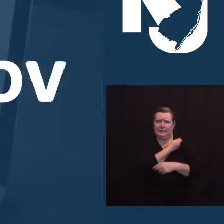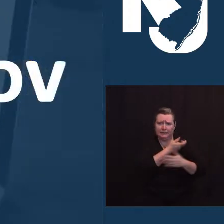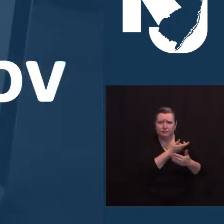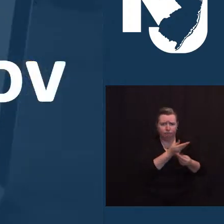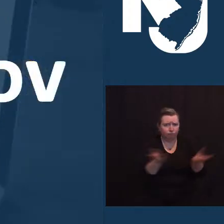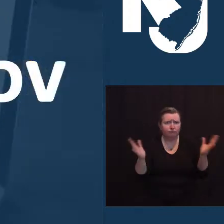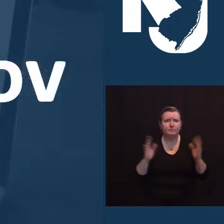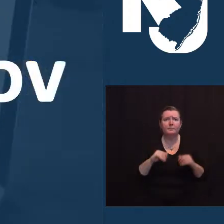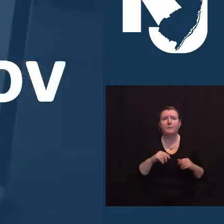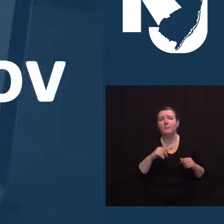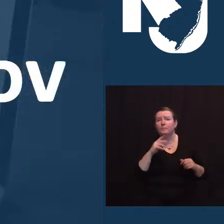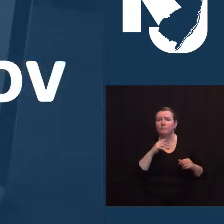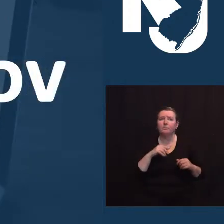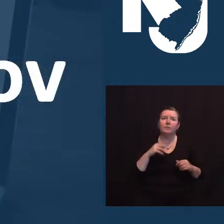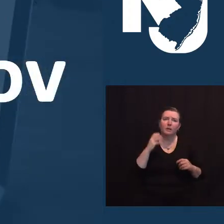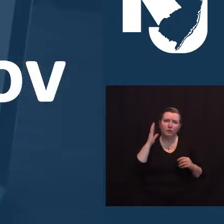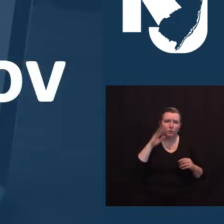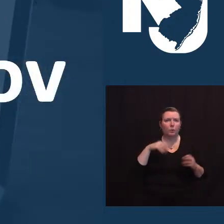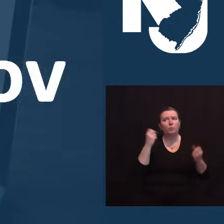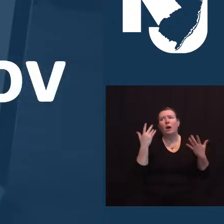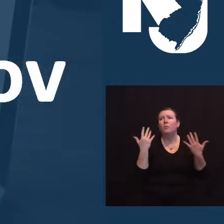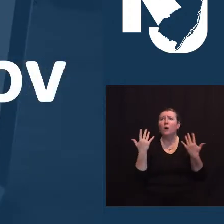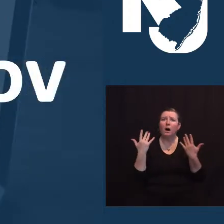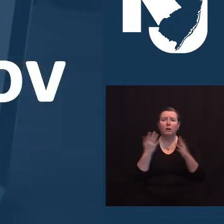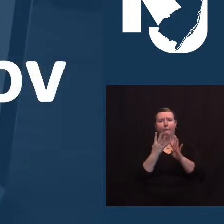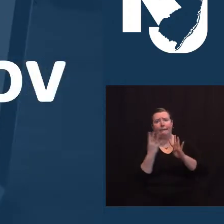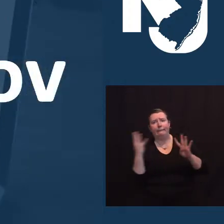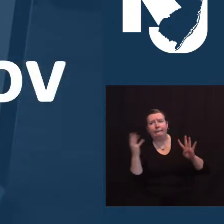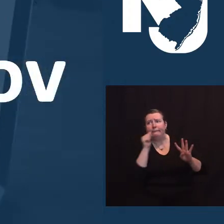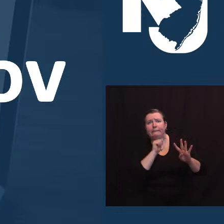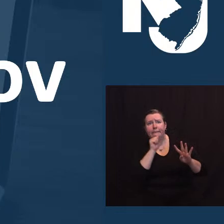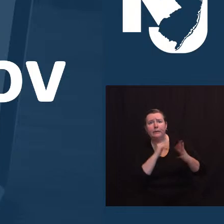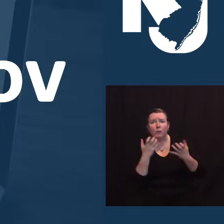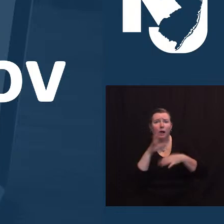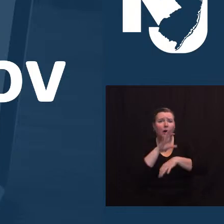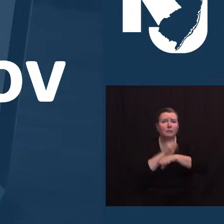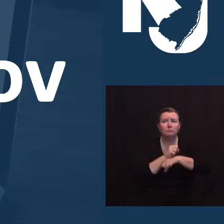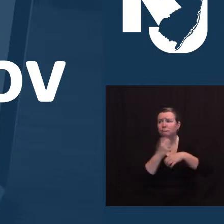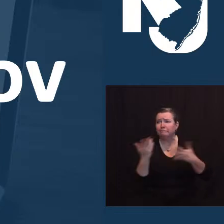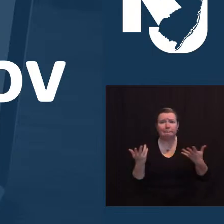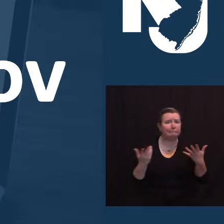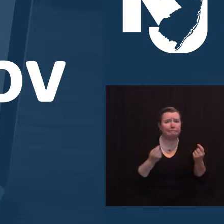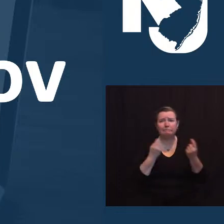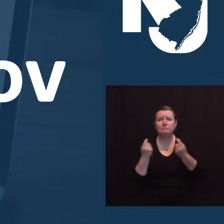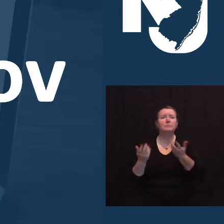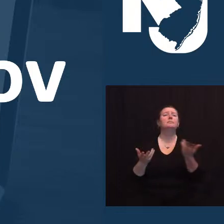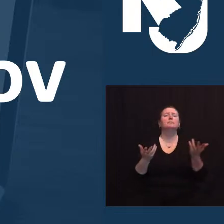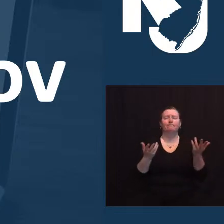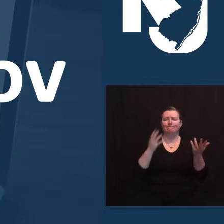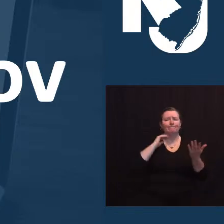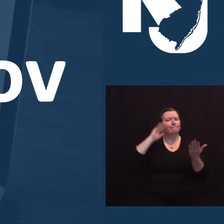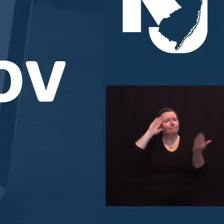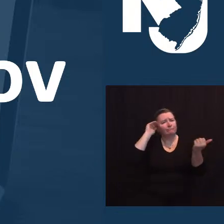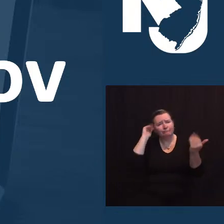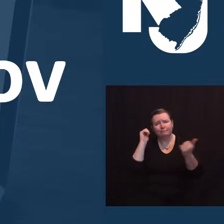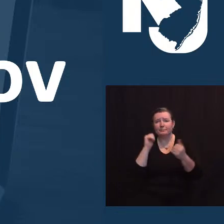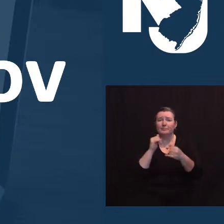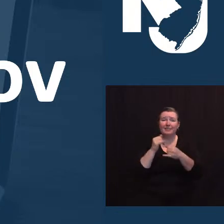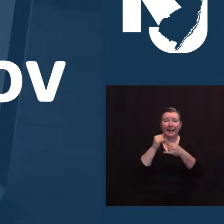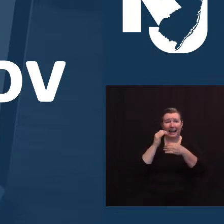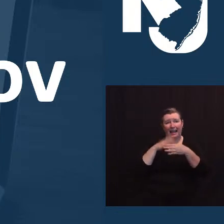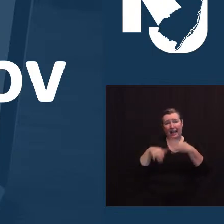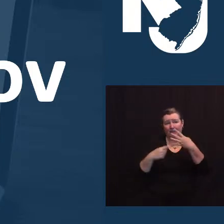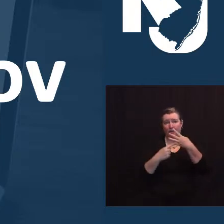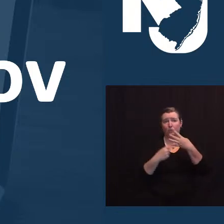still a lot of pent-up demand for vaccines. We are hopeful that we're now entering into the last week before our